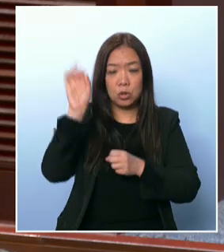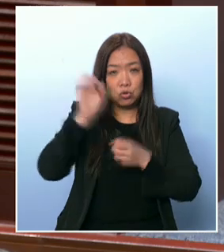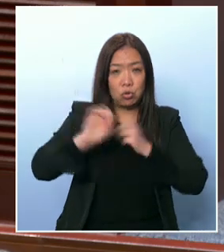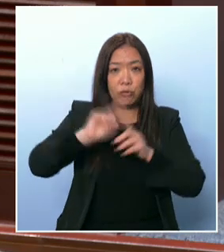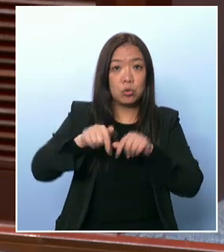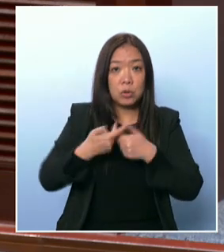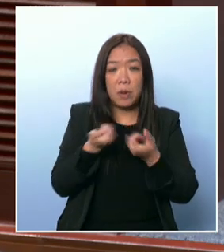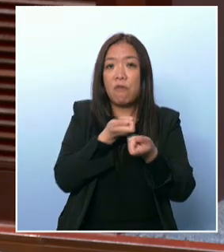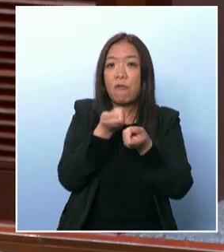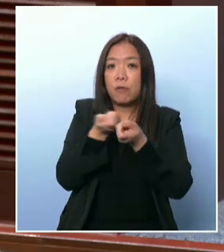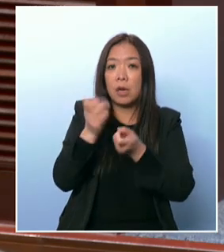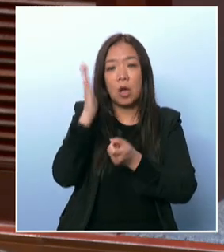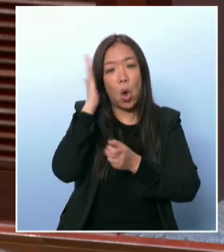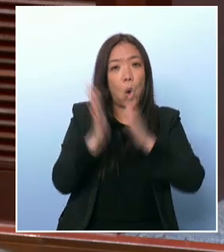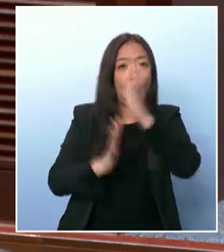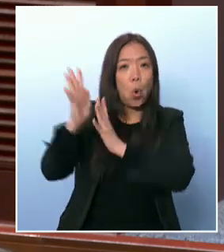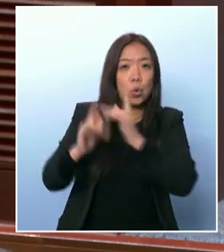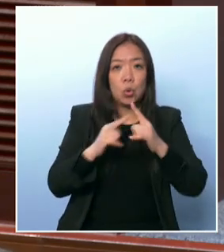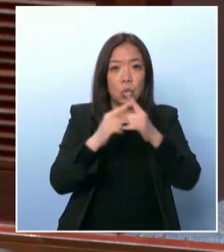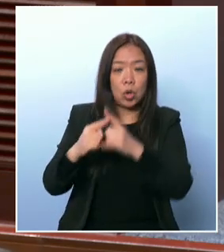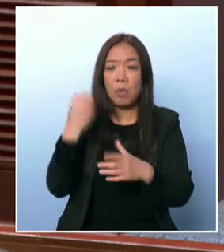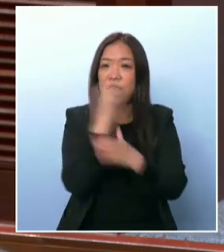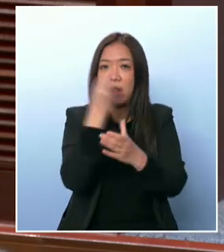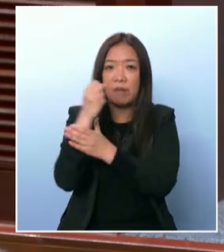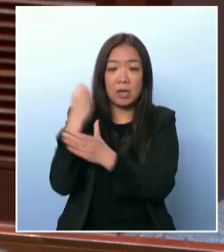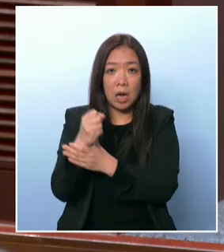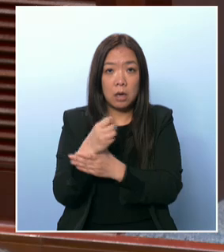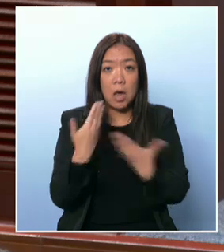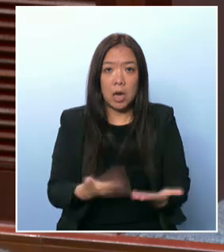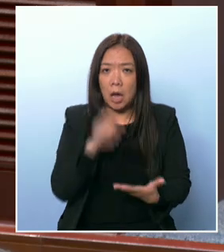going to be a development project. Now, the International